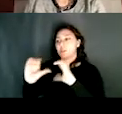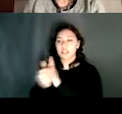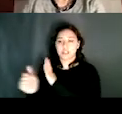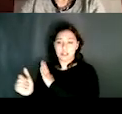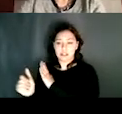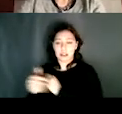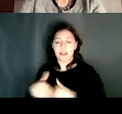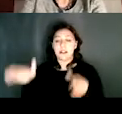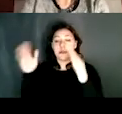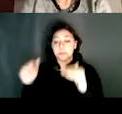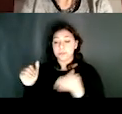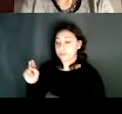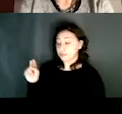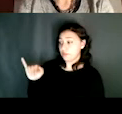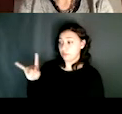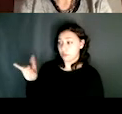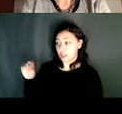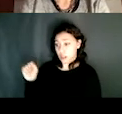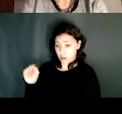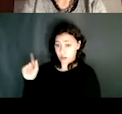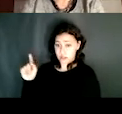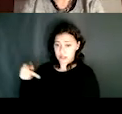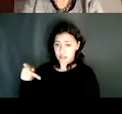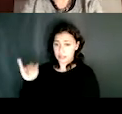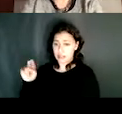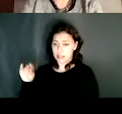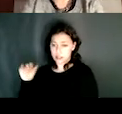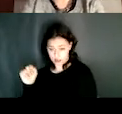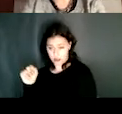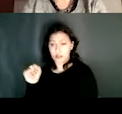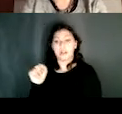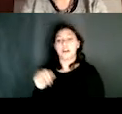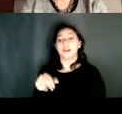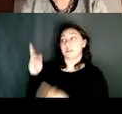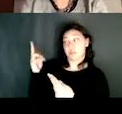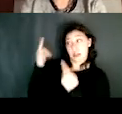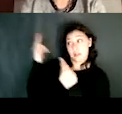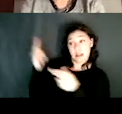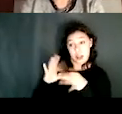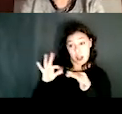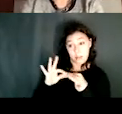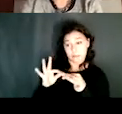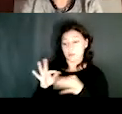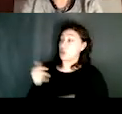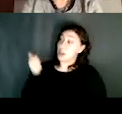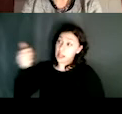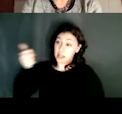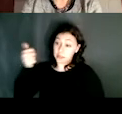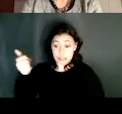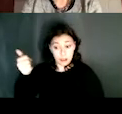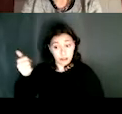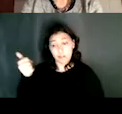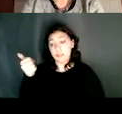The nominator for Nikos Tapinos writes, "When faced with a student who is struggling, Nikos sees someone with